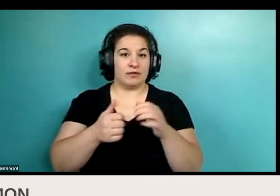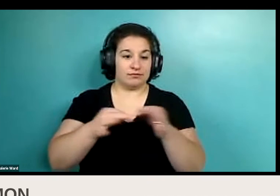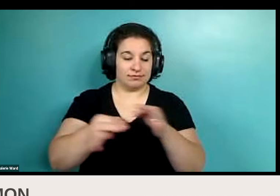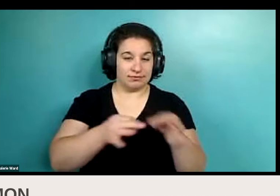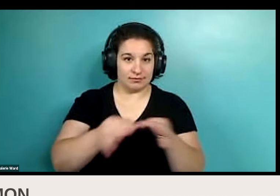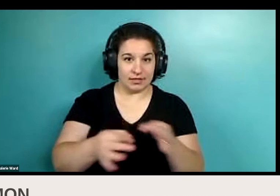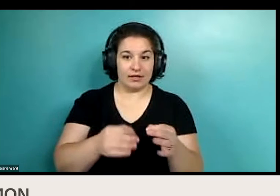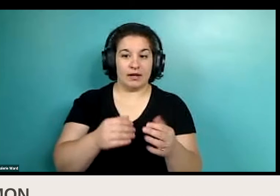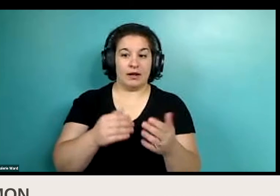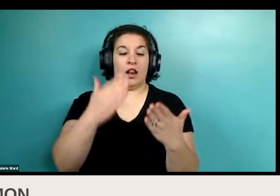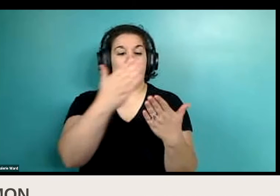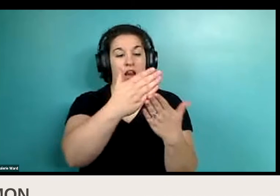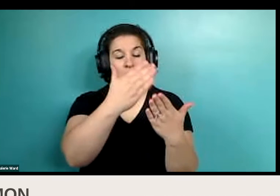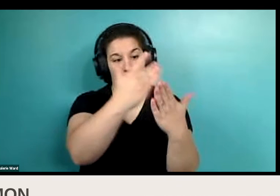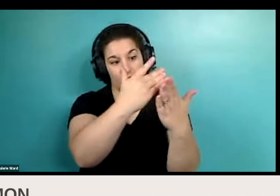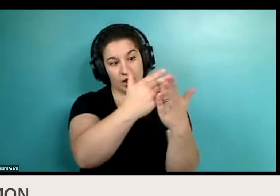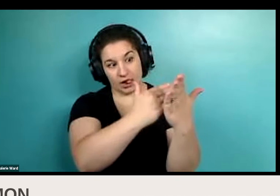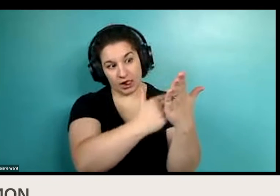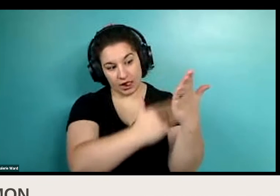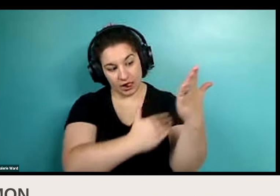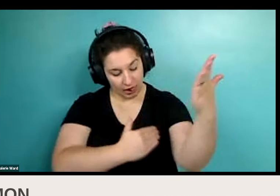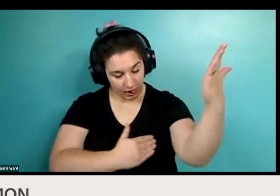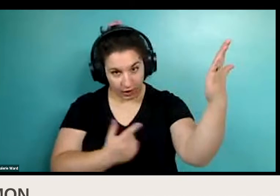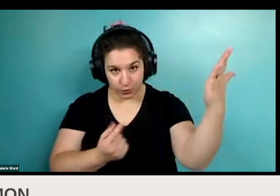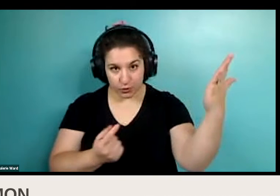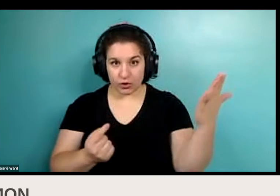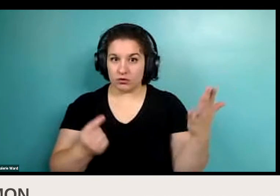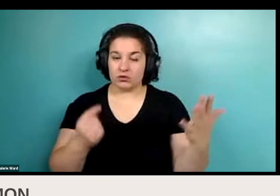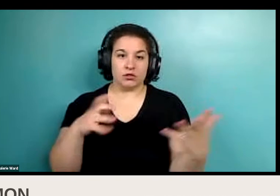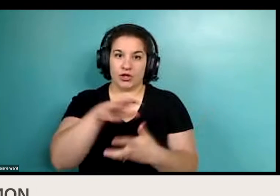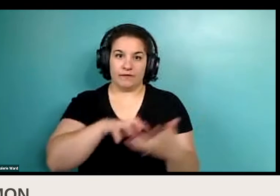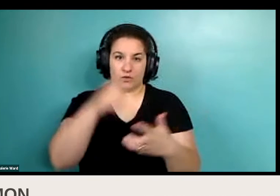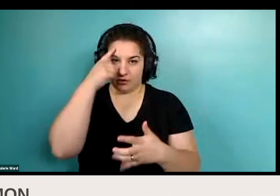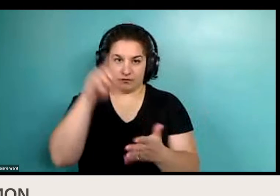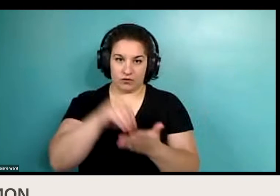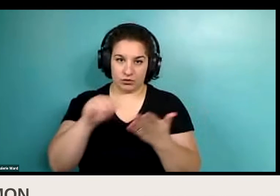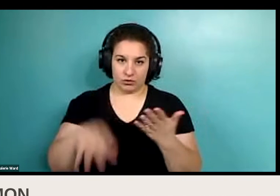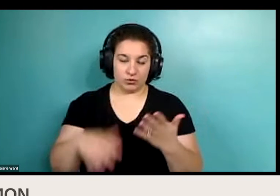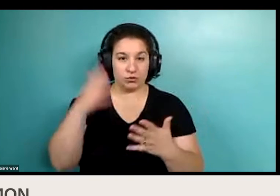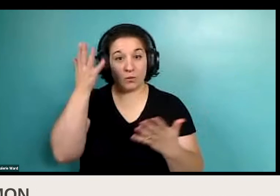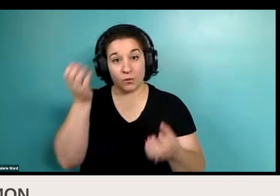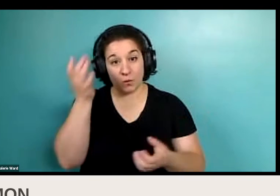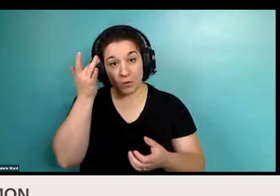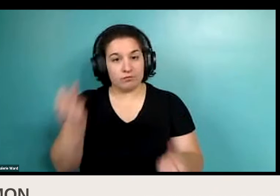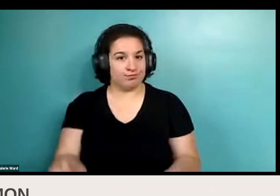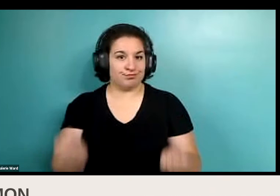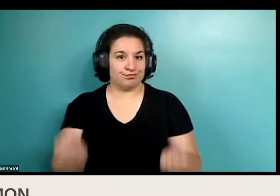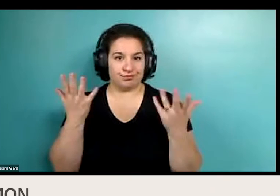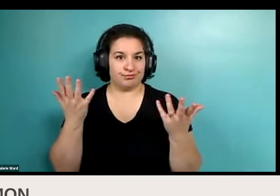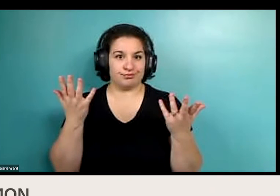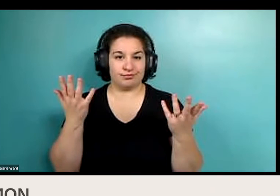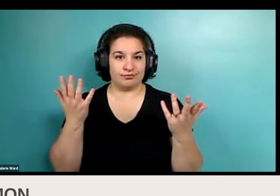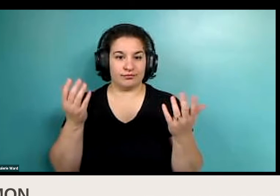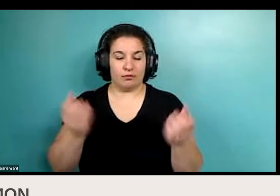are confusing to students because they tend to get lost. Some never even go back to check and see if they're answering the questions